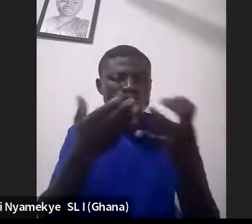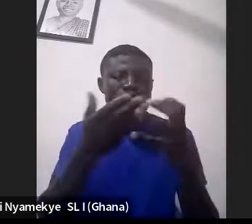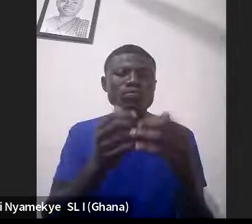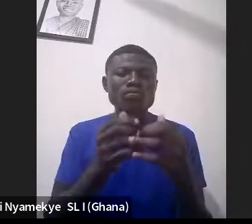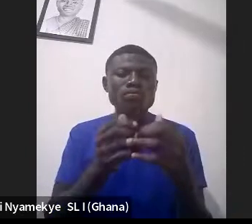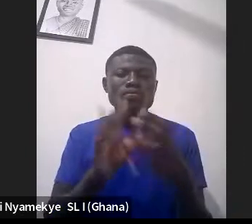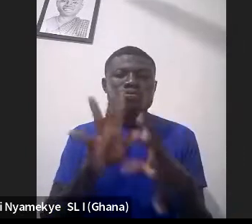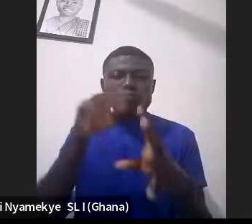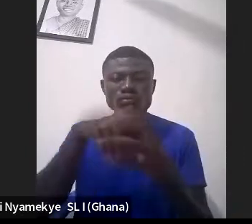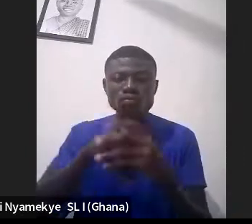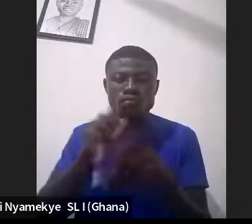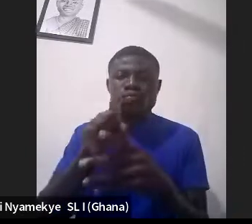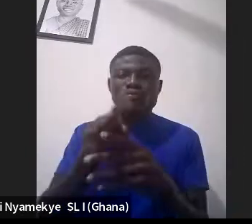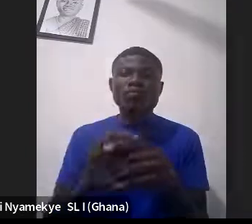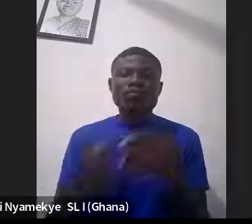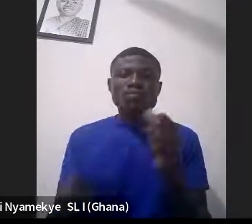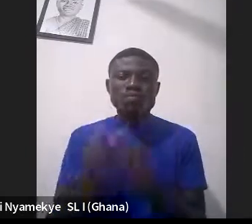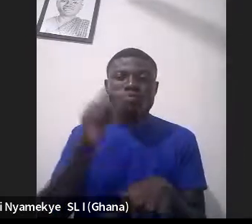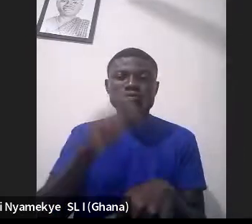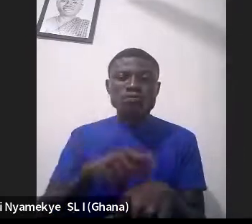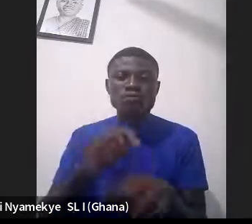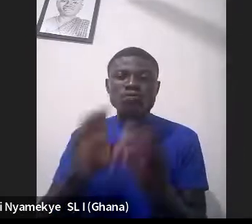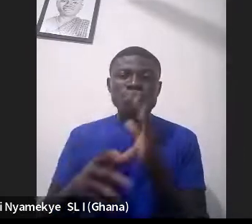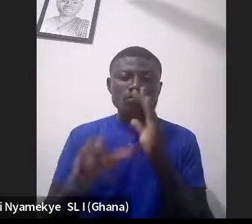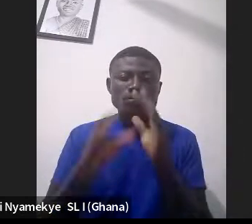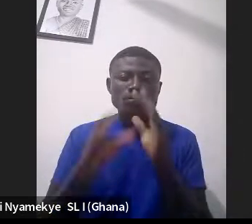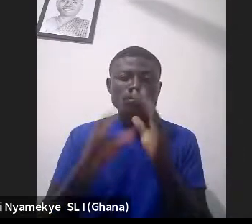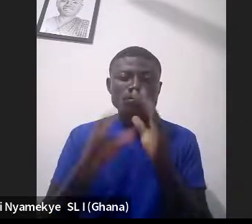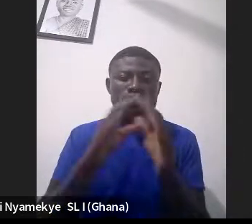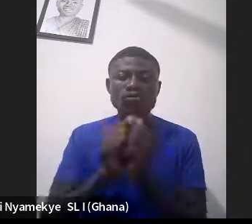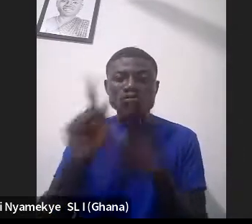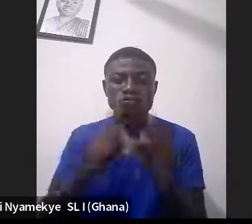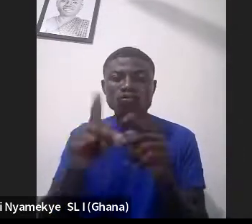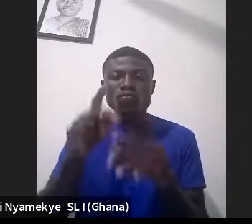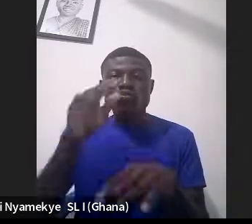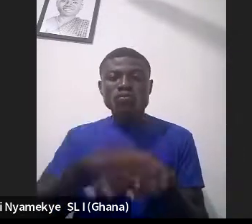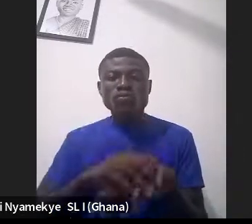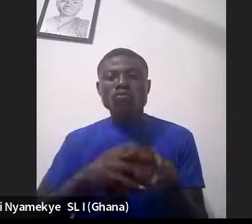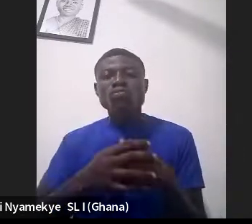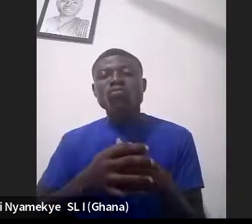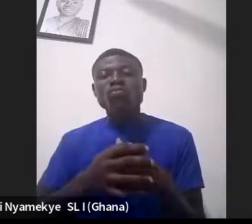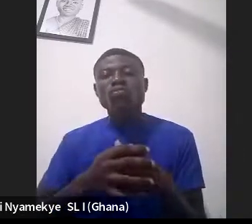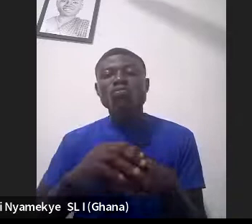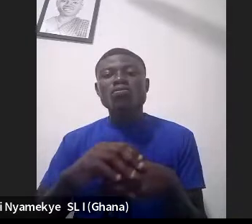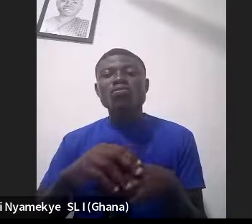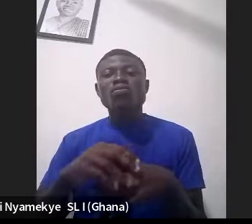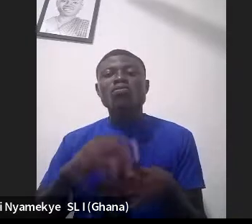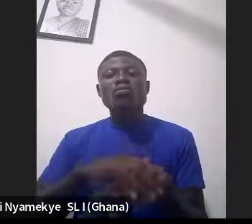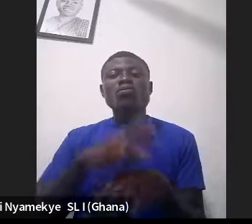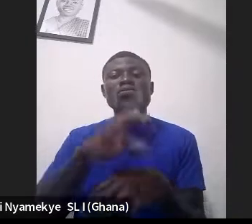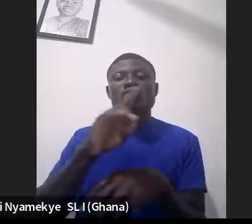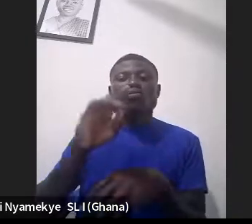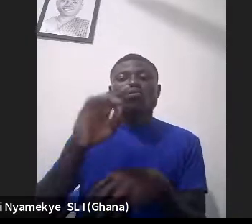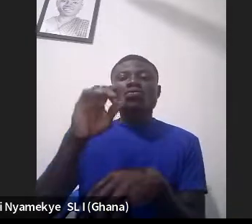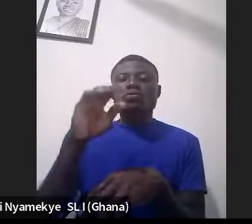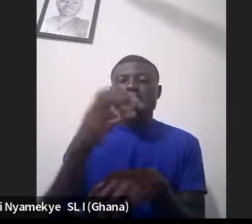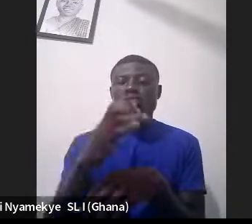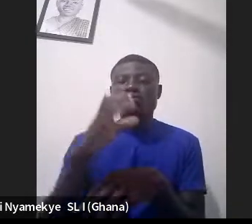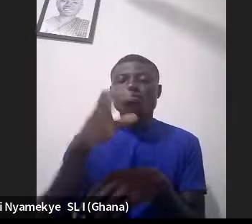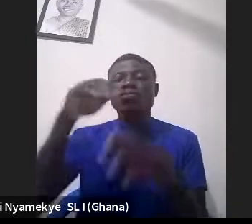you. Actually, most of the time when I speak with guests on DGC and on the trainings as well,